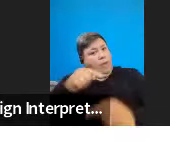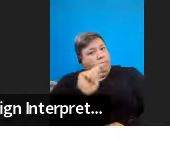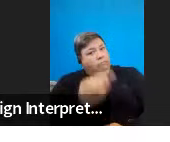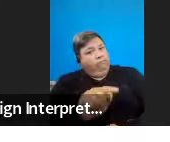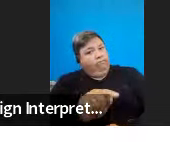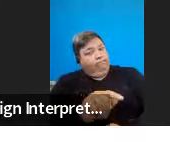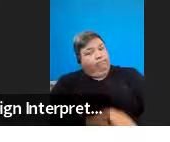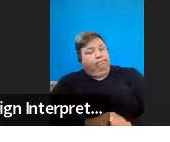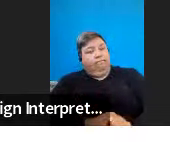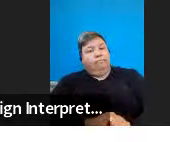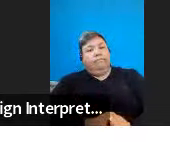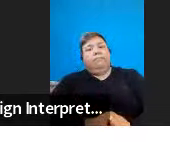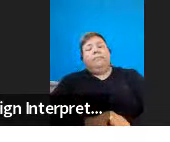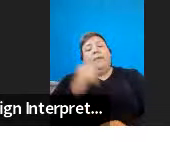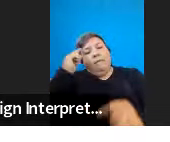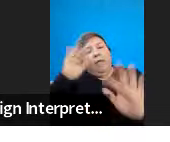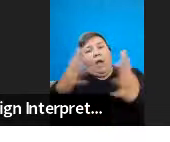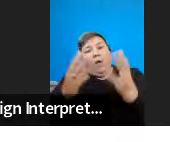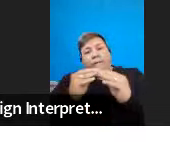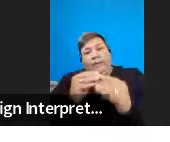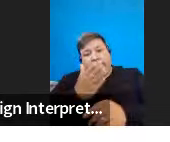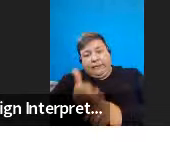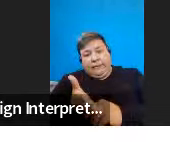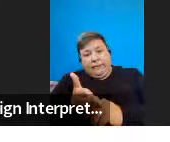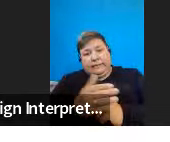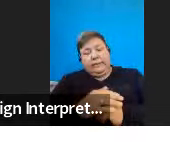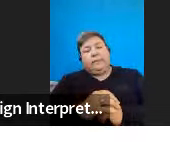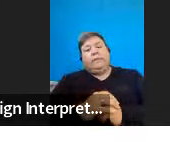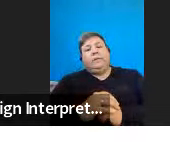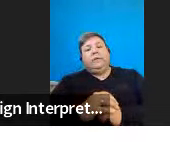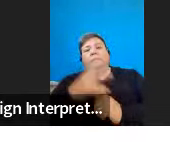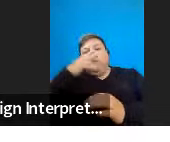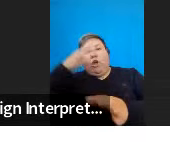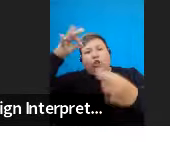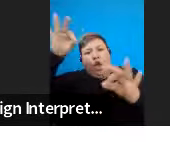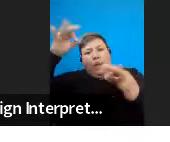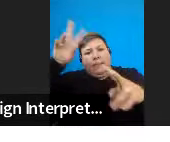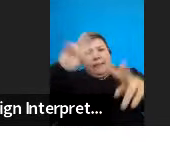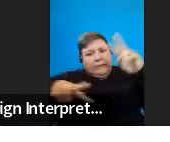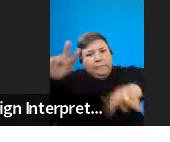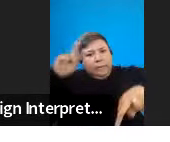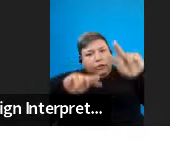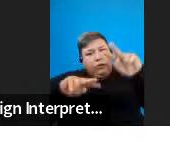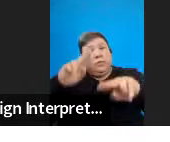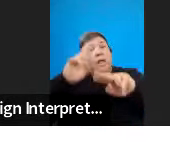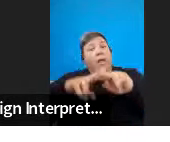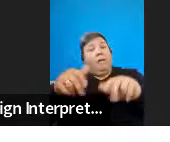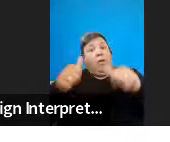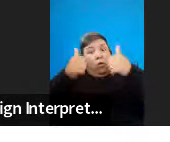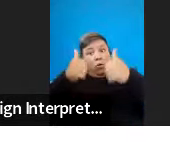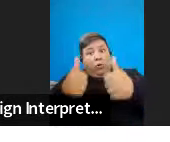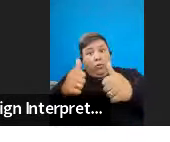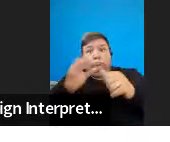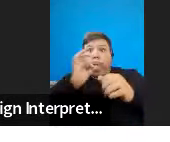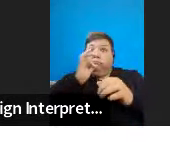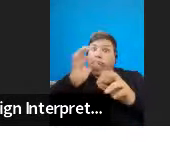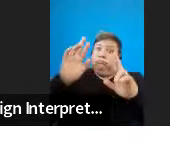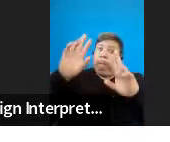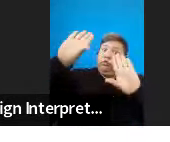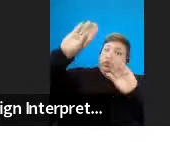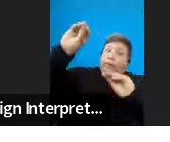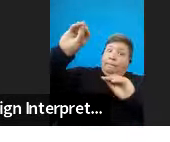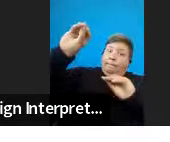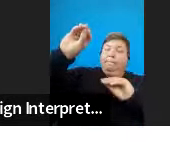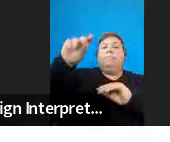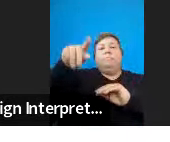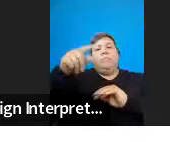to expedite the physical and documentary inspections. Again, they're saying if our goods are stopped at the port of entry, it costs